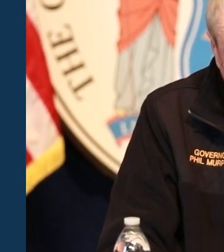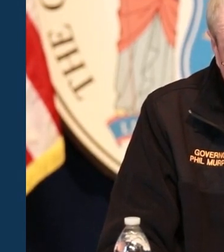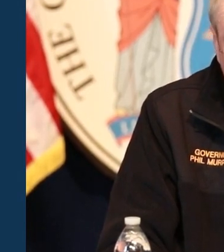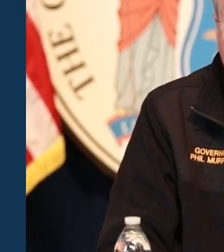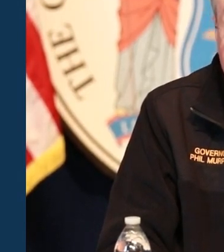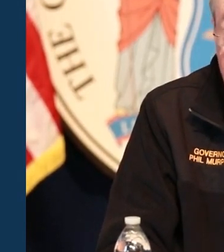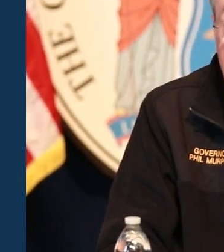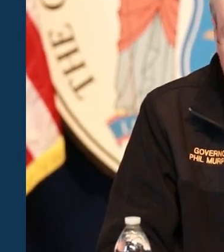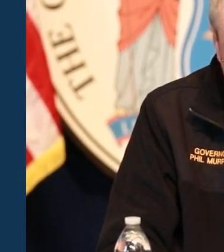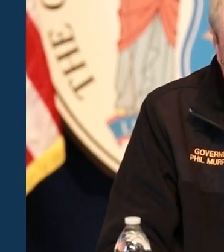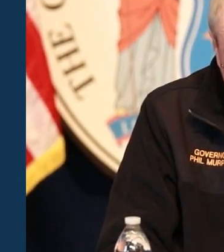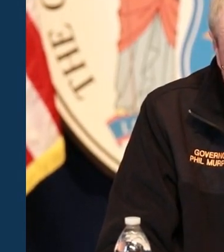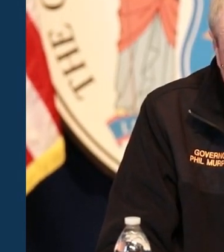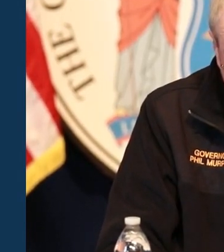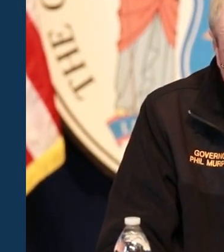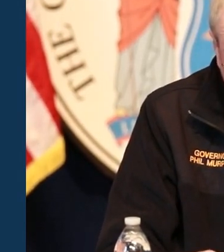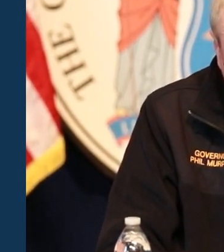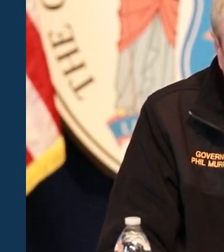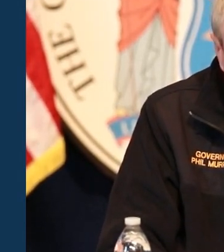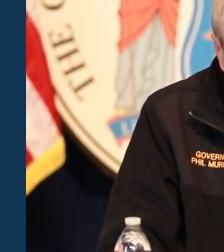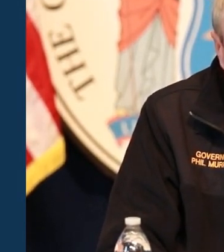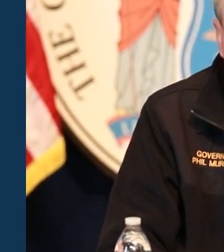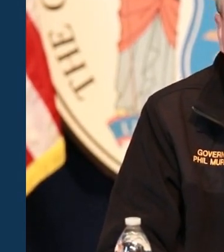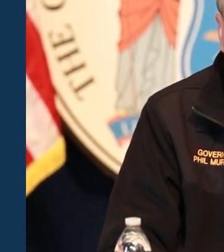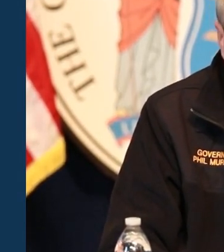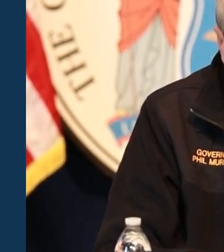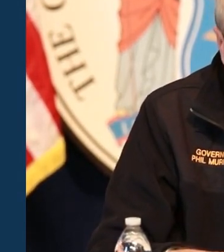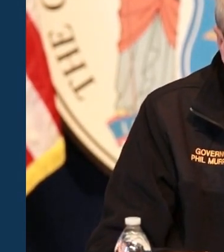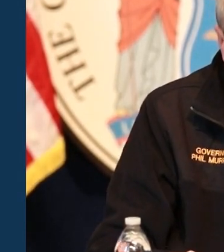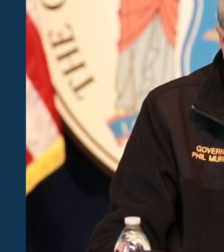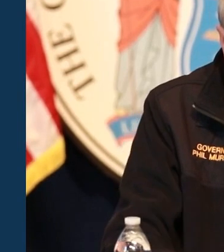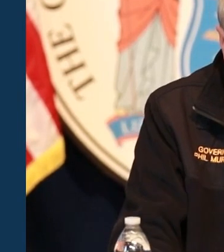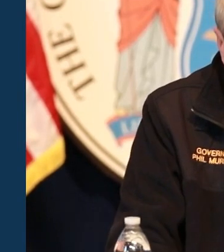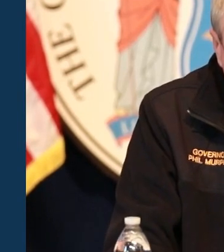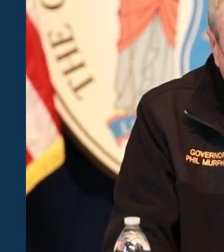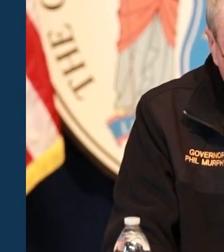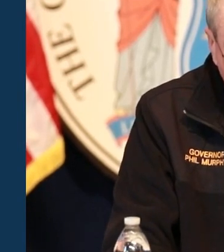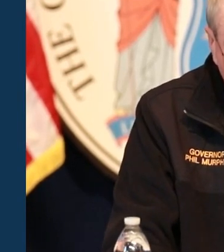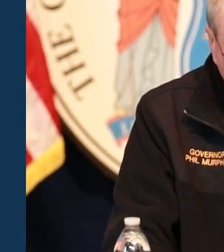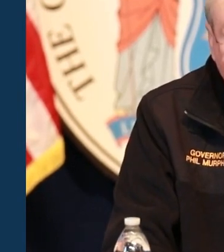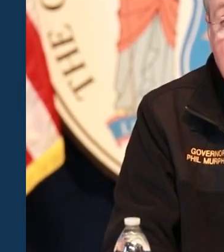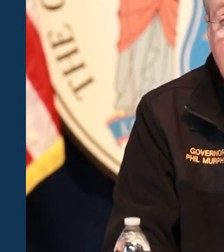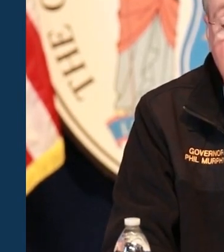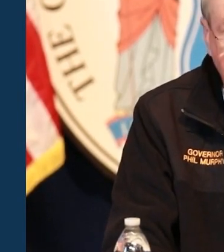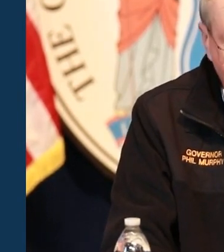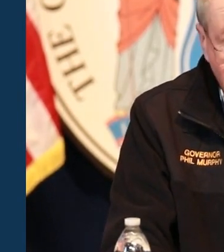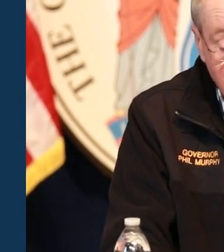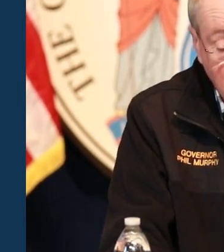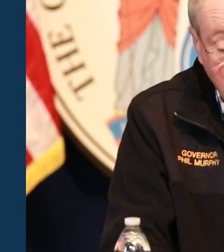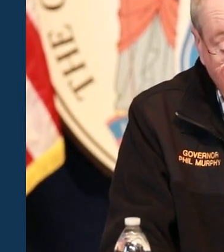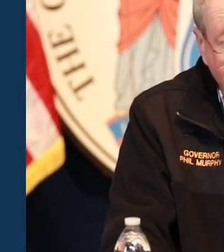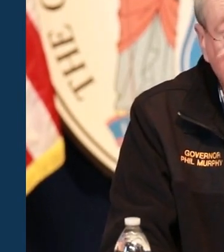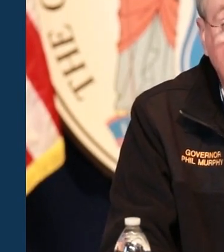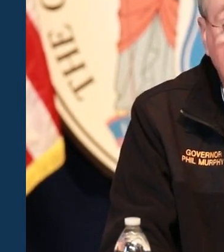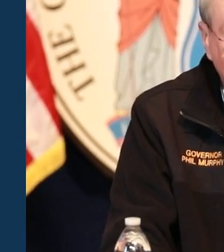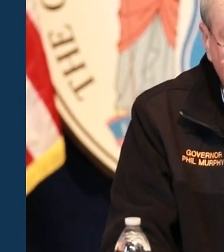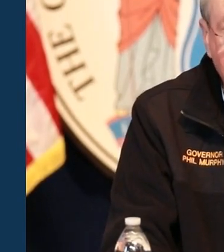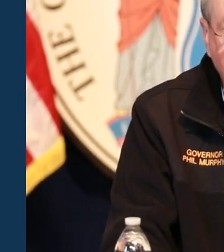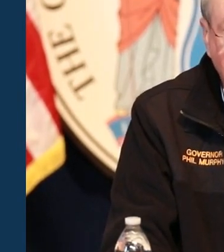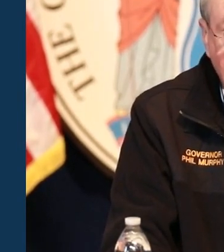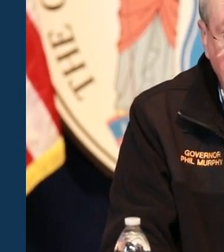different sites. To receive a test, you must be exhibiting signs of respiratory illness and you could take our self-assessment as one of your